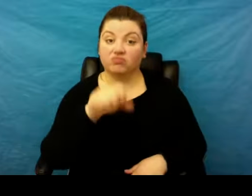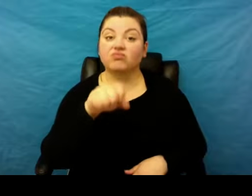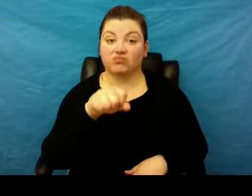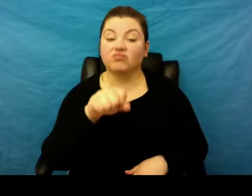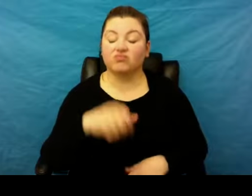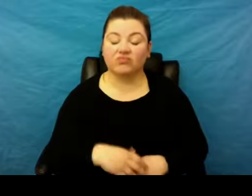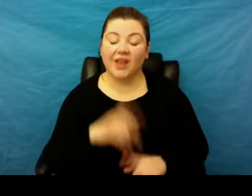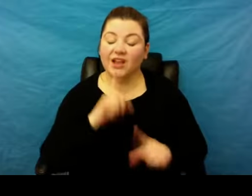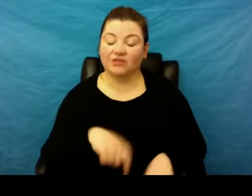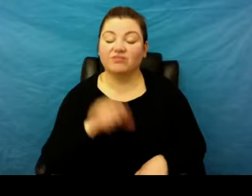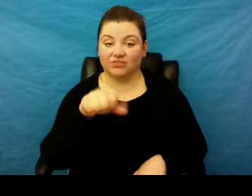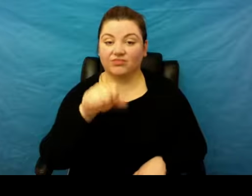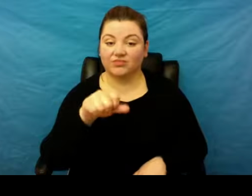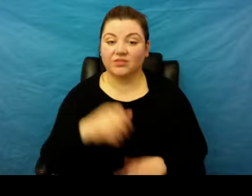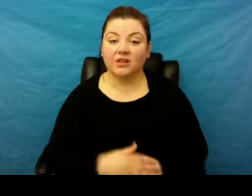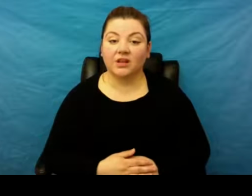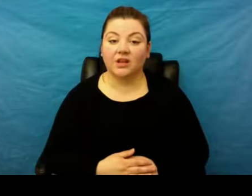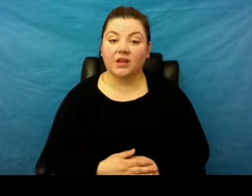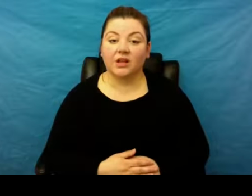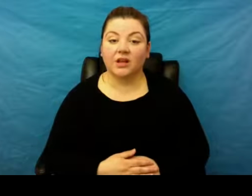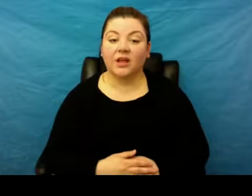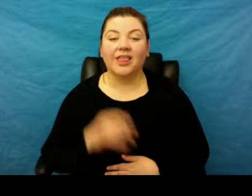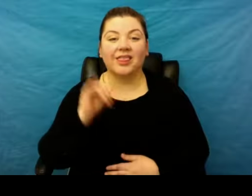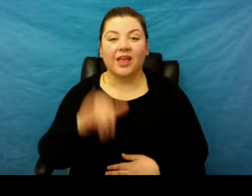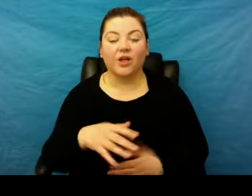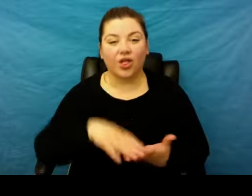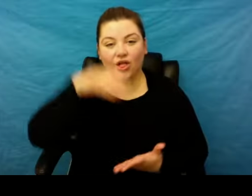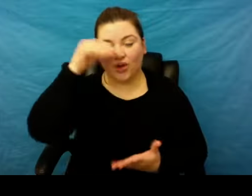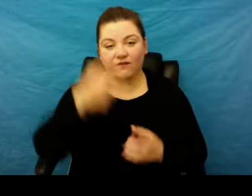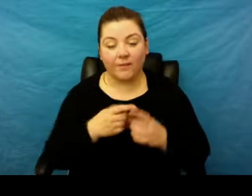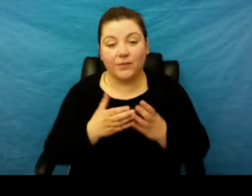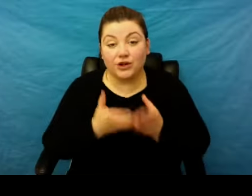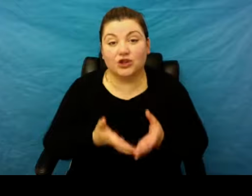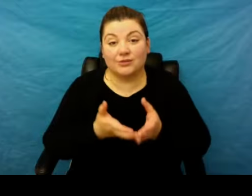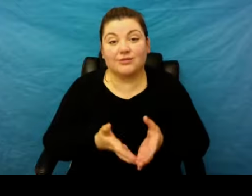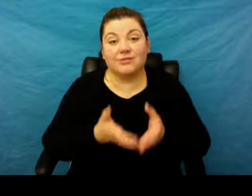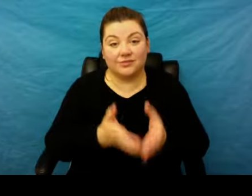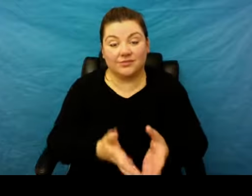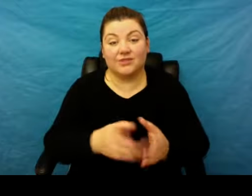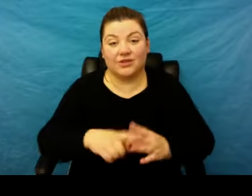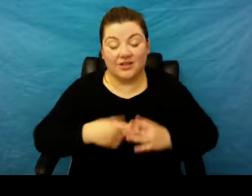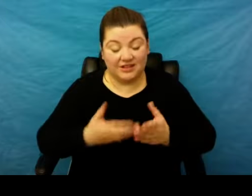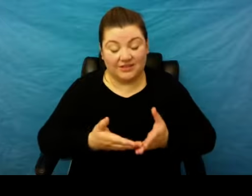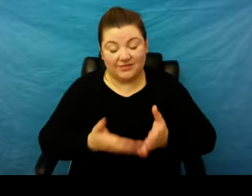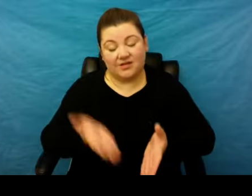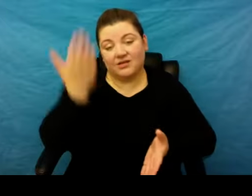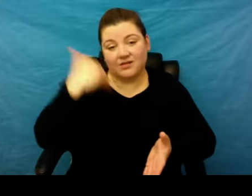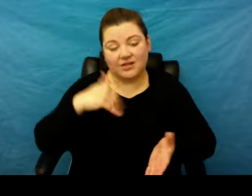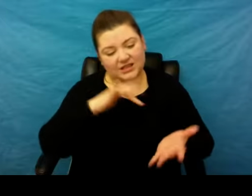think the answer is yes. And so this comes from the cruise ship data. And so I think there was